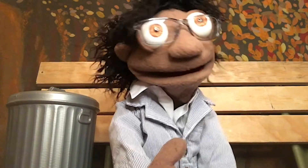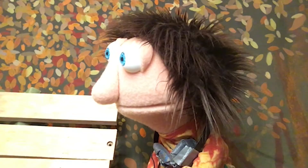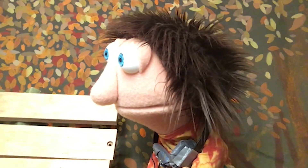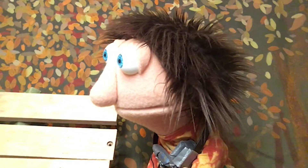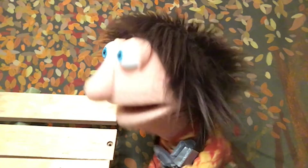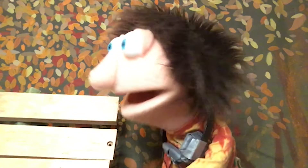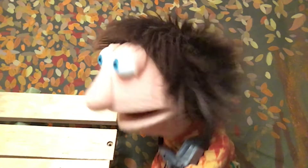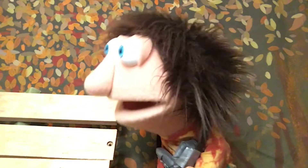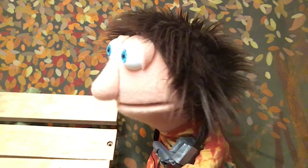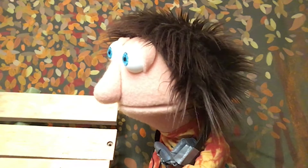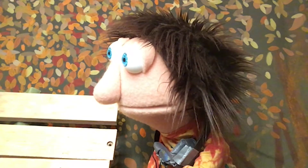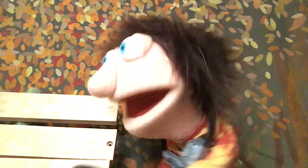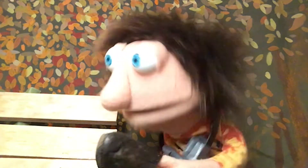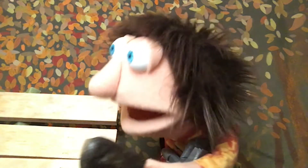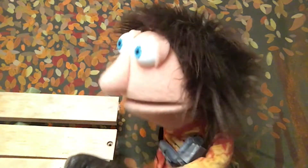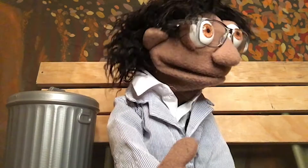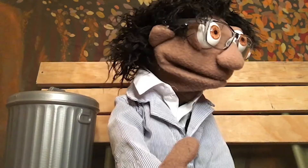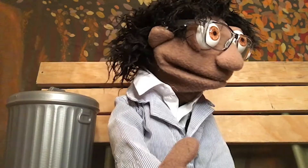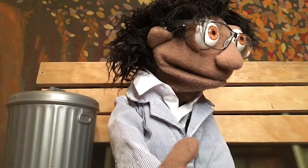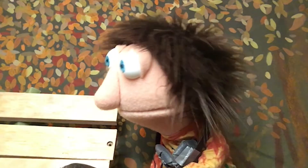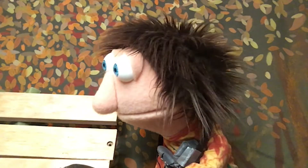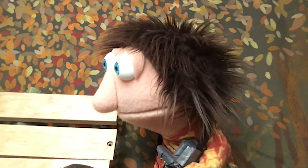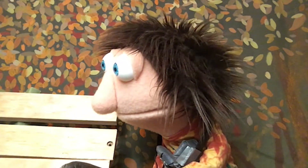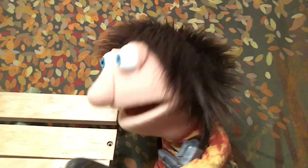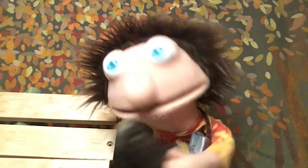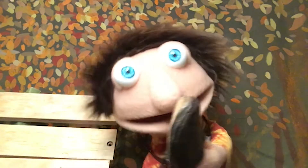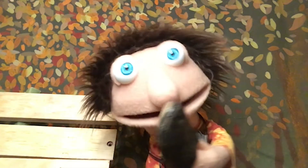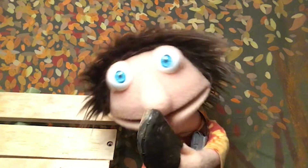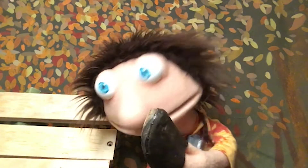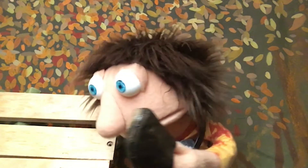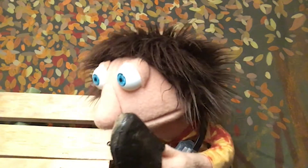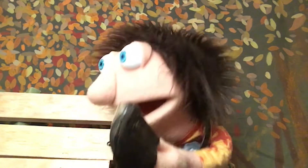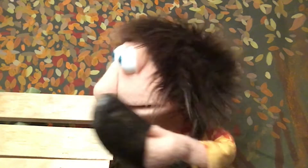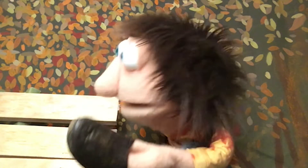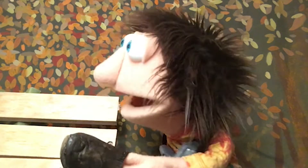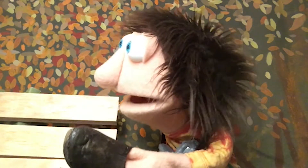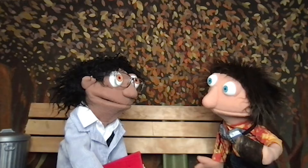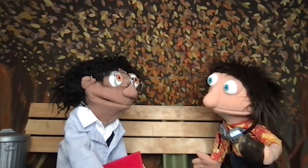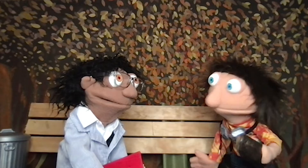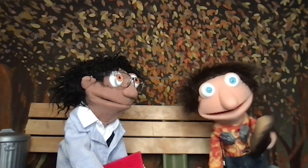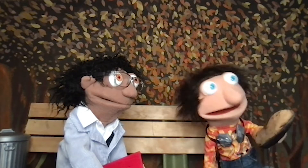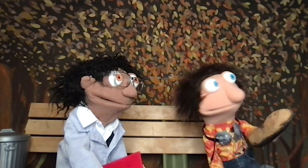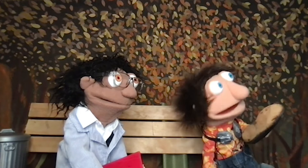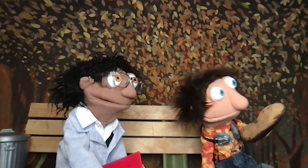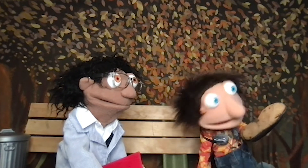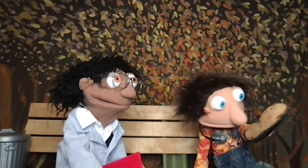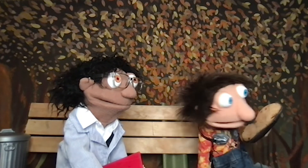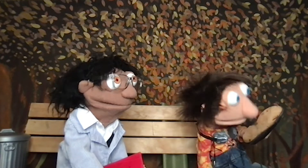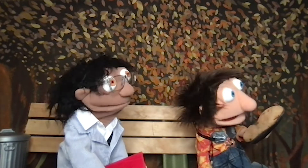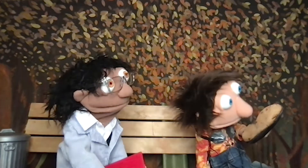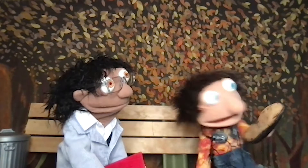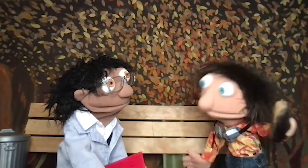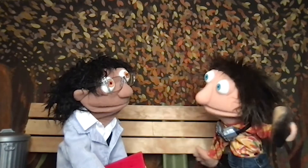Cell phone? Yeah, you know. Cell phone. Beep, beep, beep. A cell phone. Probably because I'm